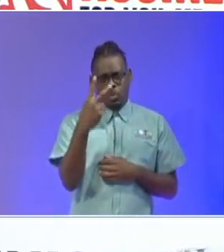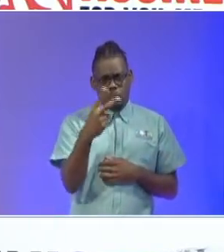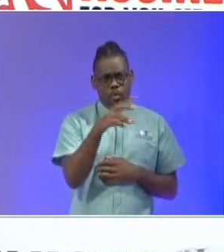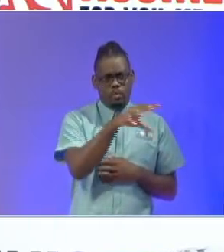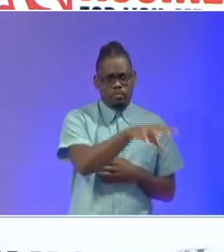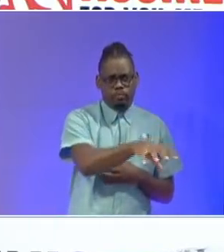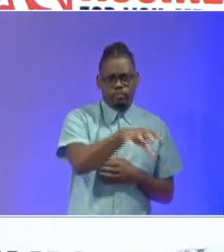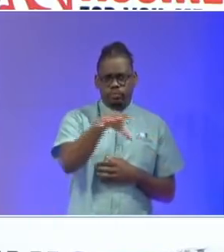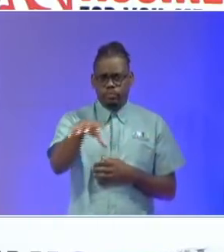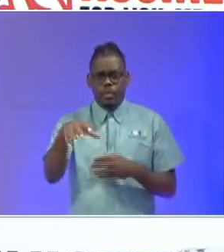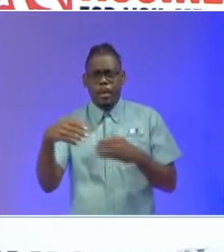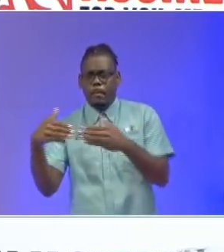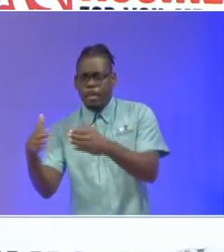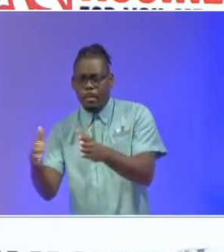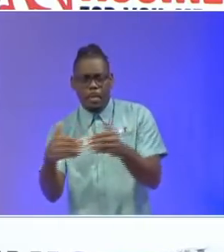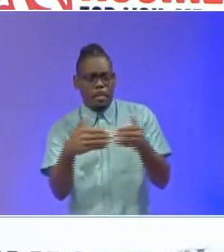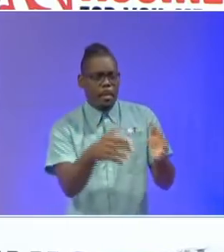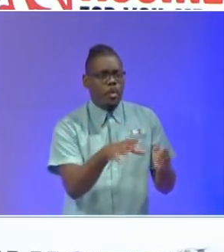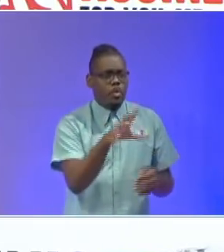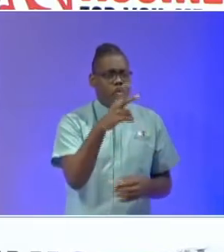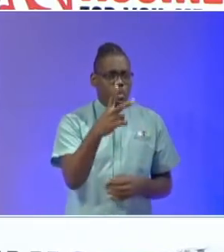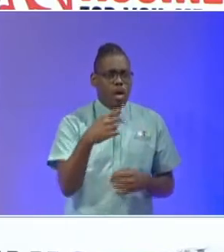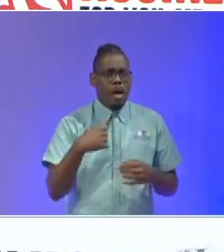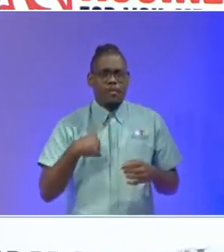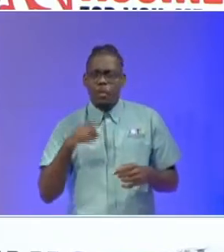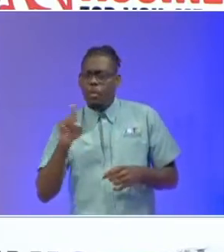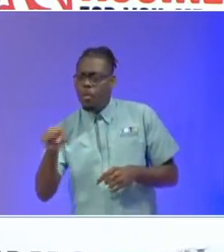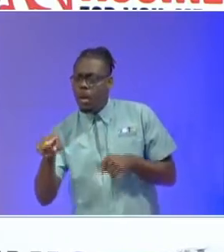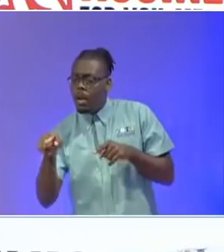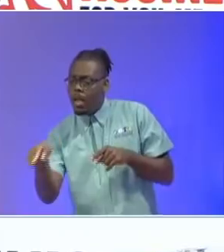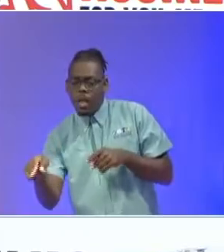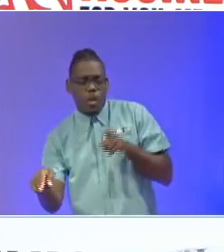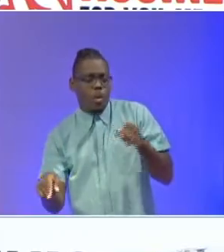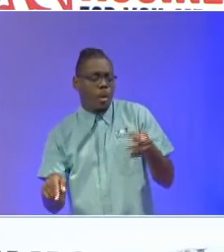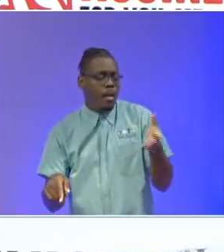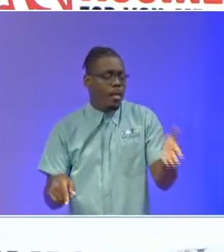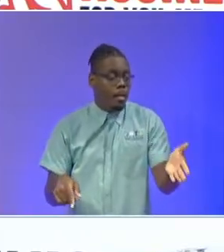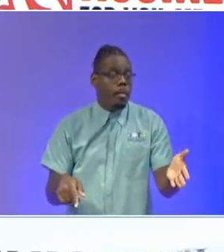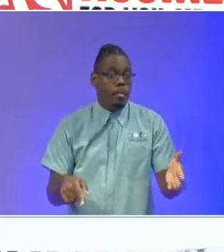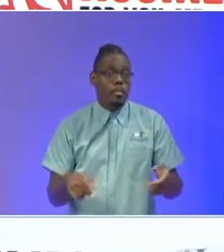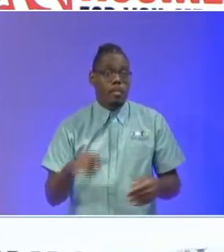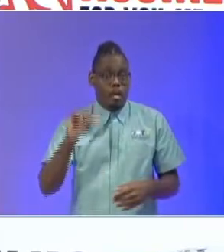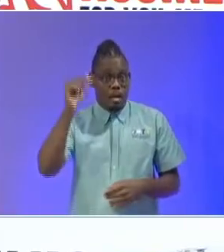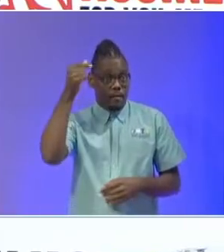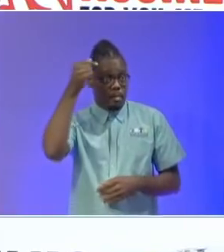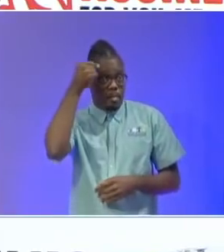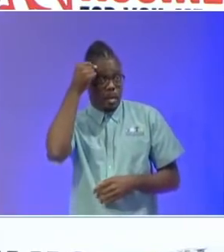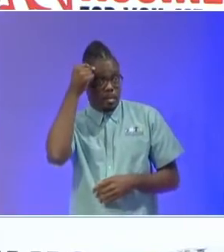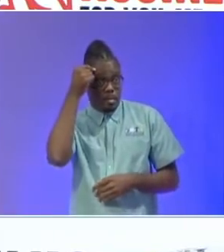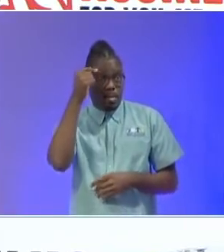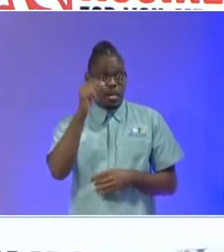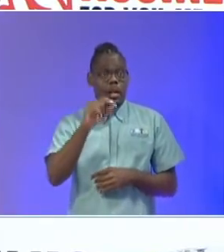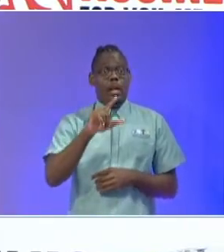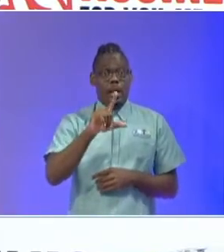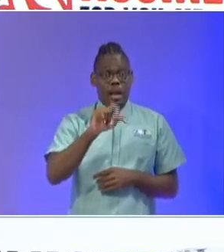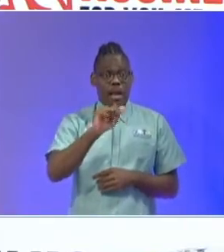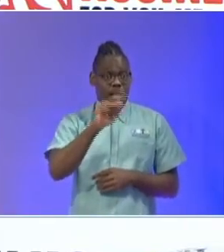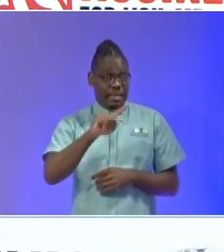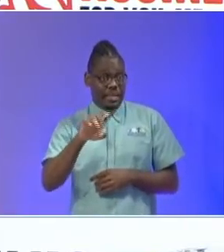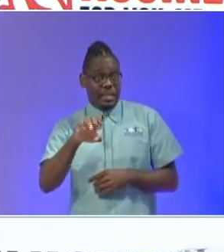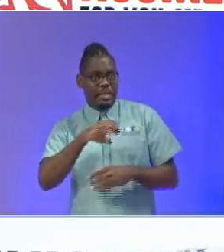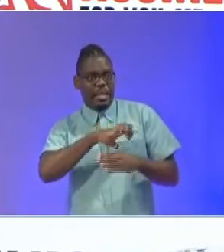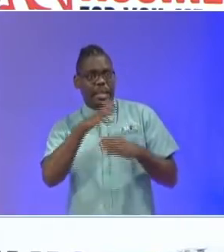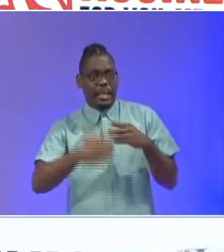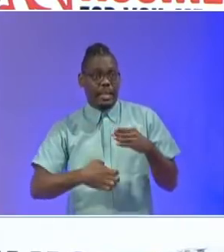servants. One at the Government Plaza down at the end of St. Vincent Street, and one